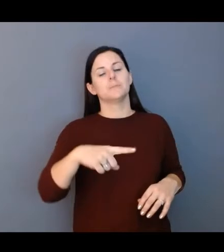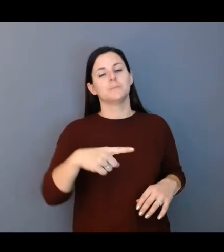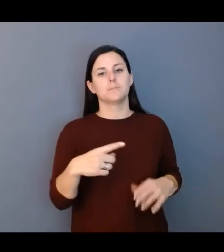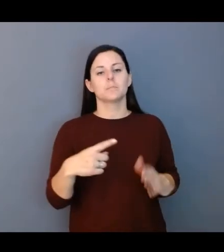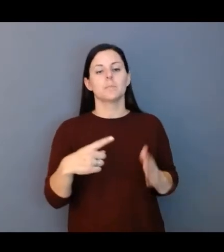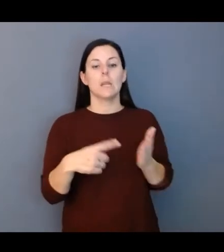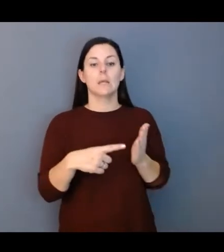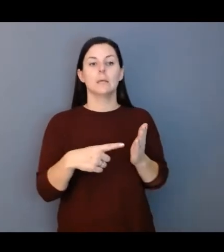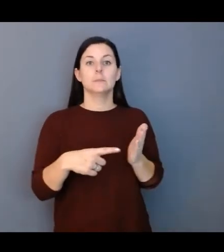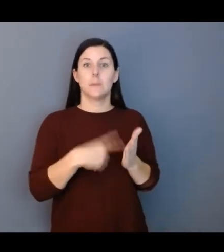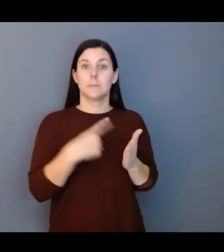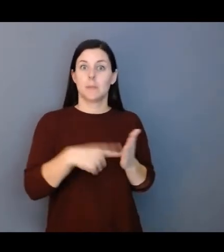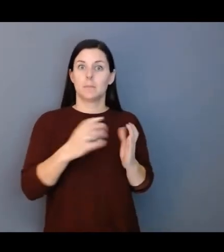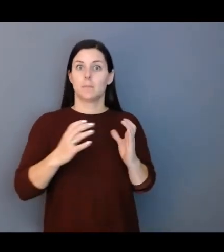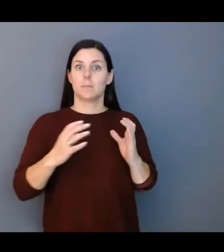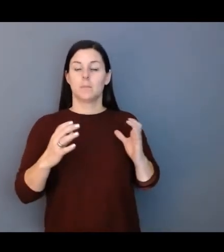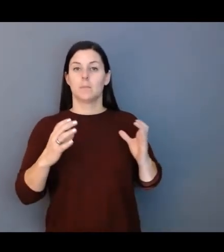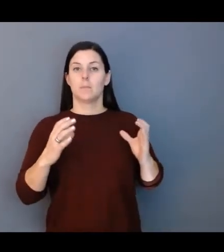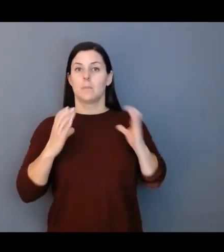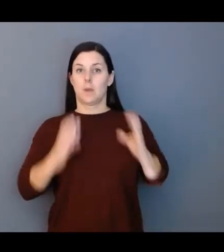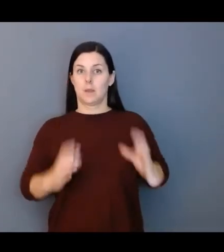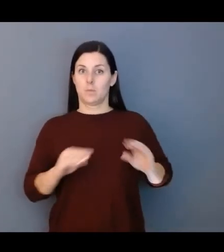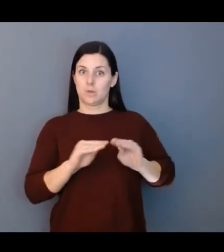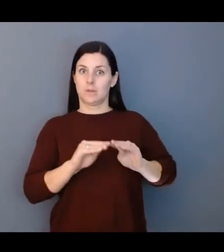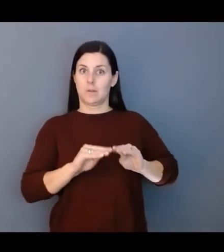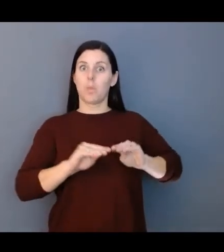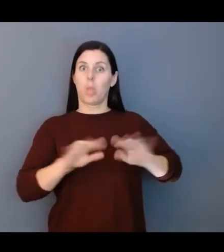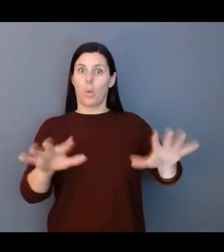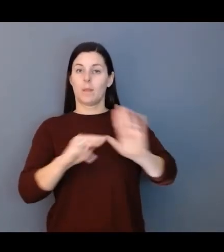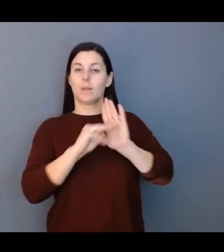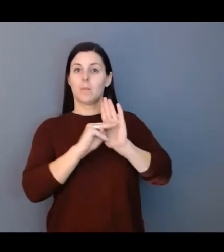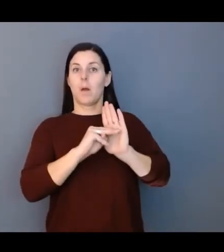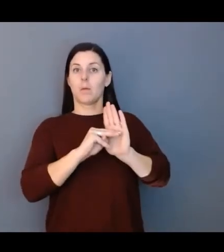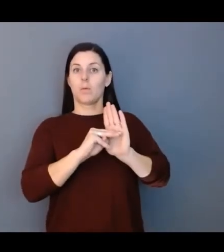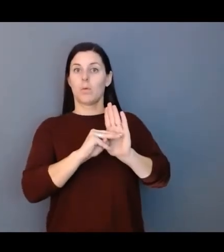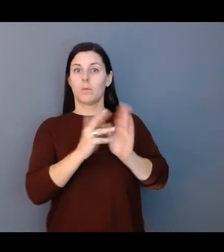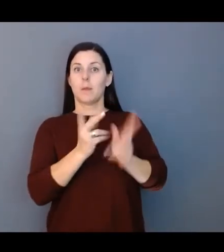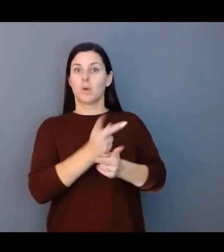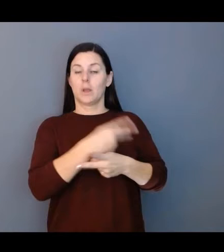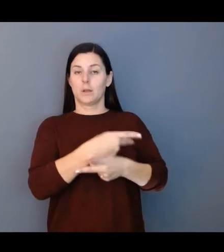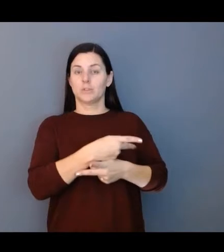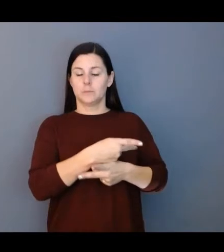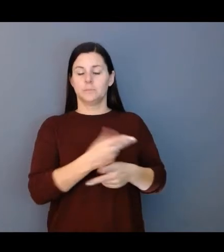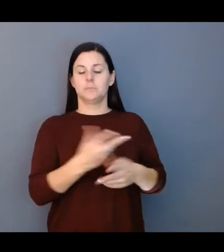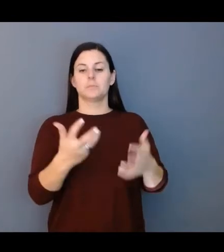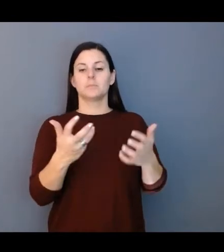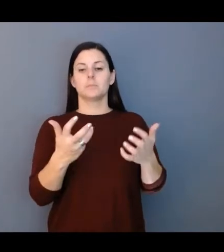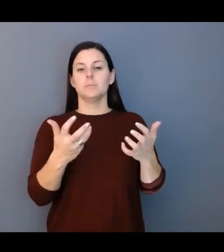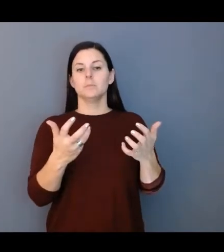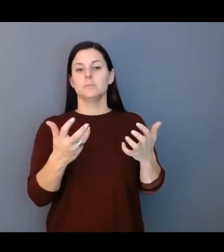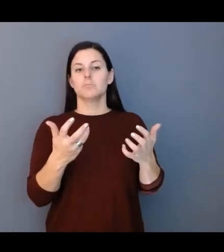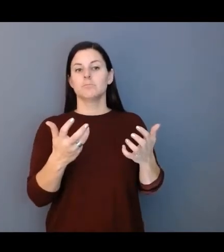So in some cases, when customer is deploying this particular model in production and they want to